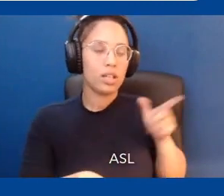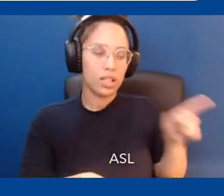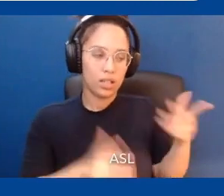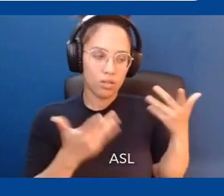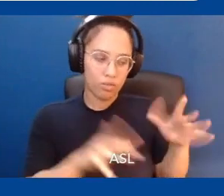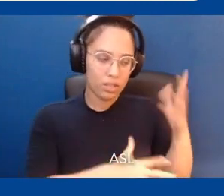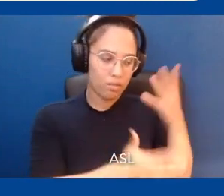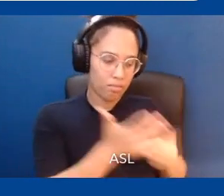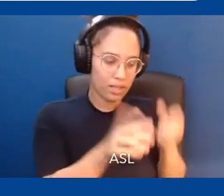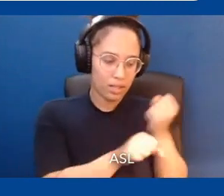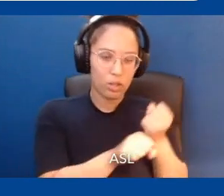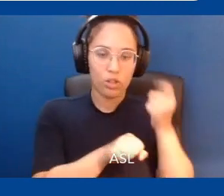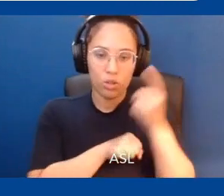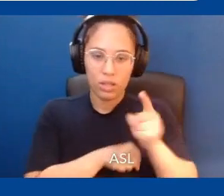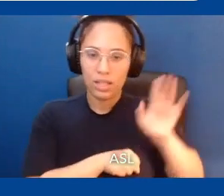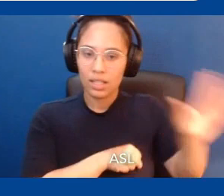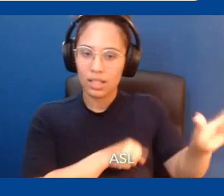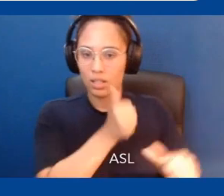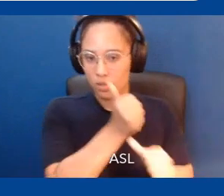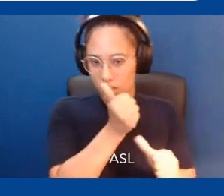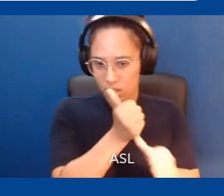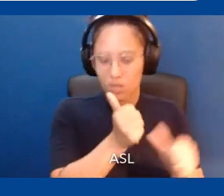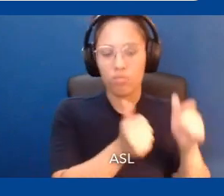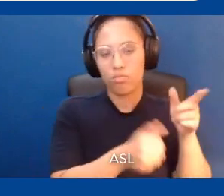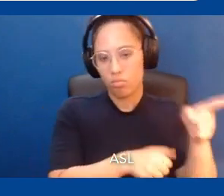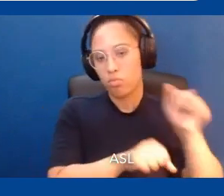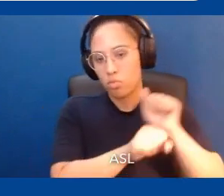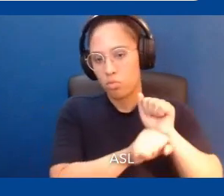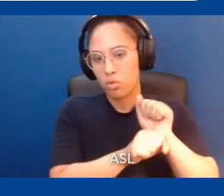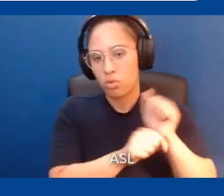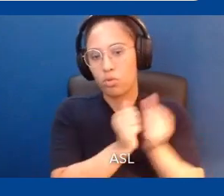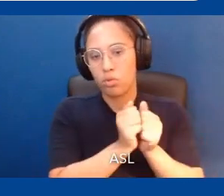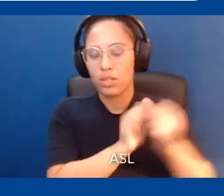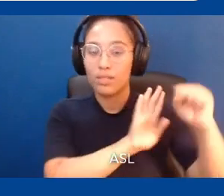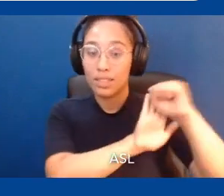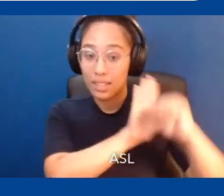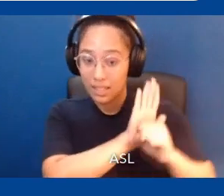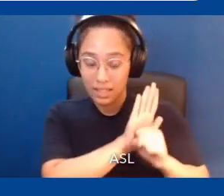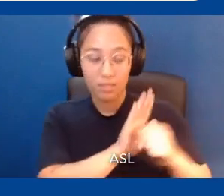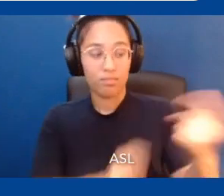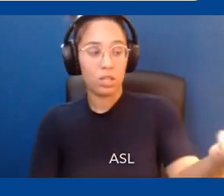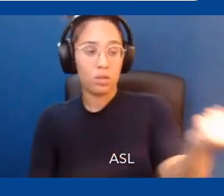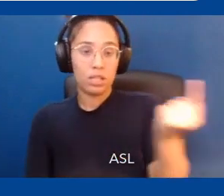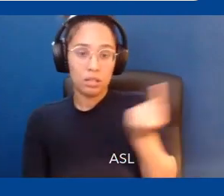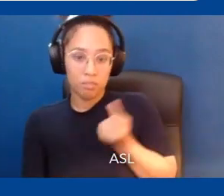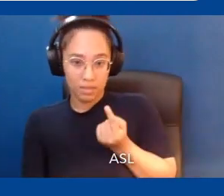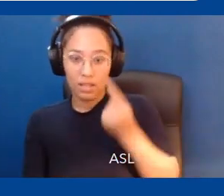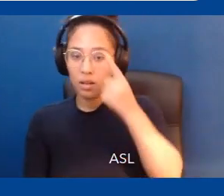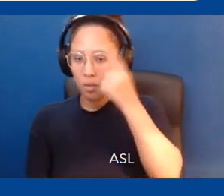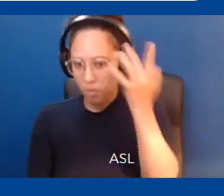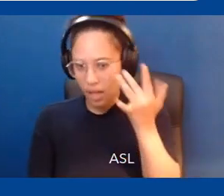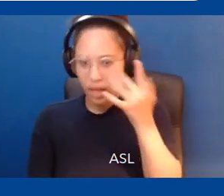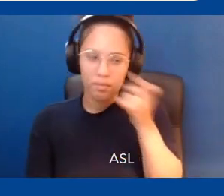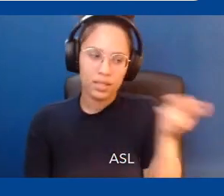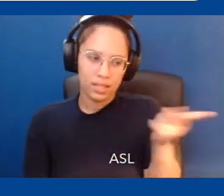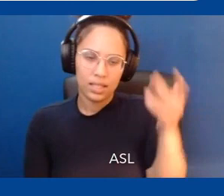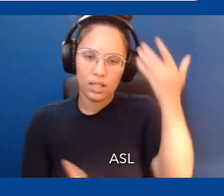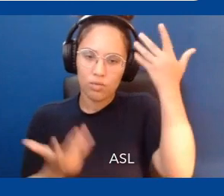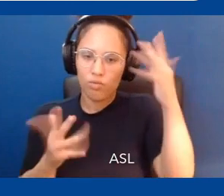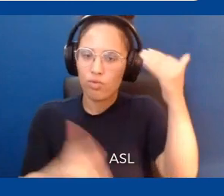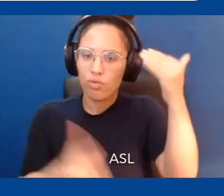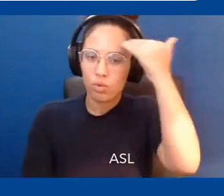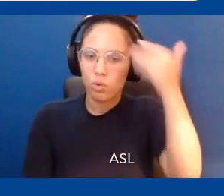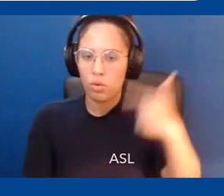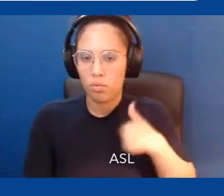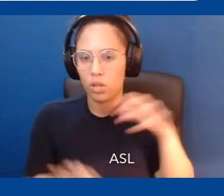his estate approached me, because I do sound work, and they knew that, and